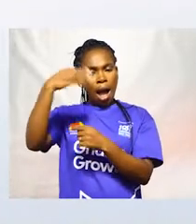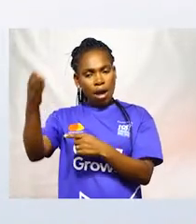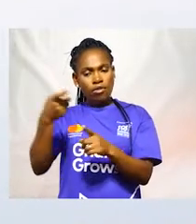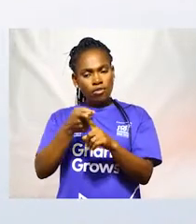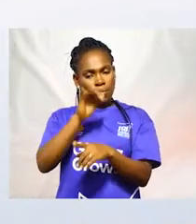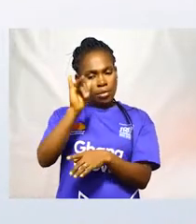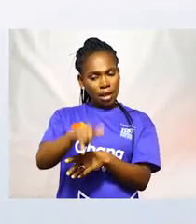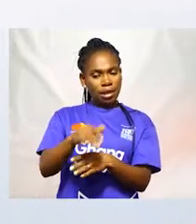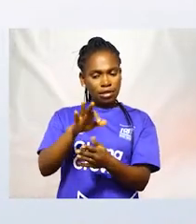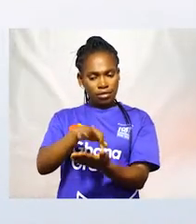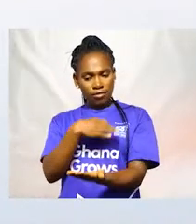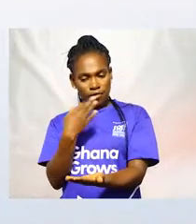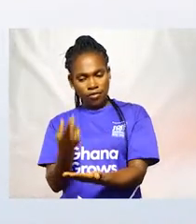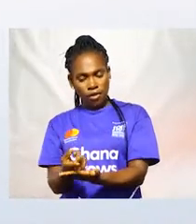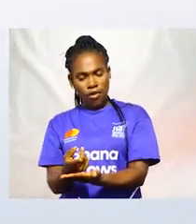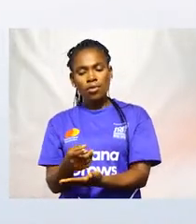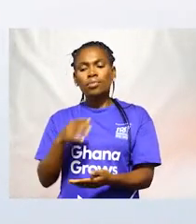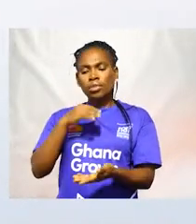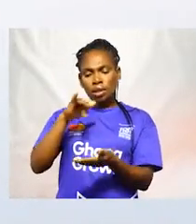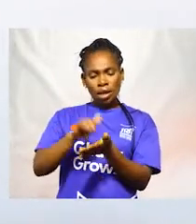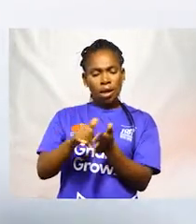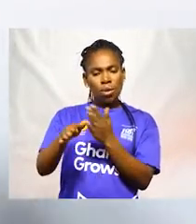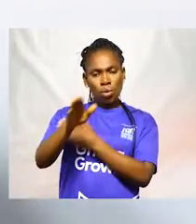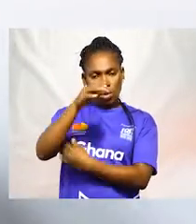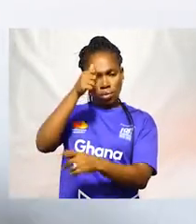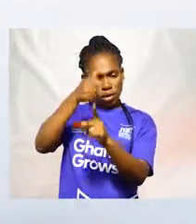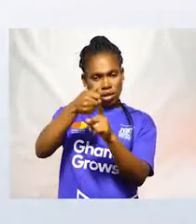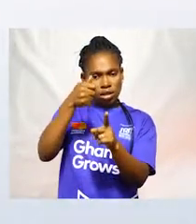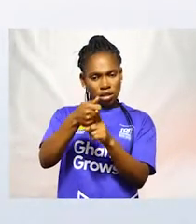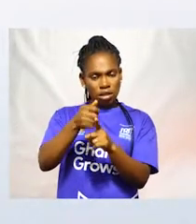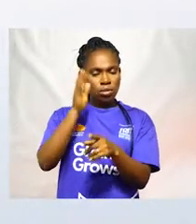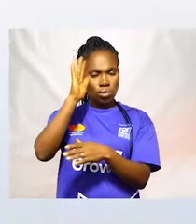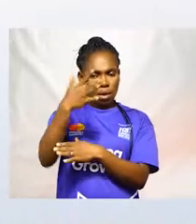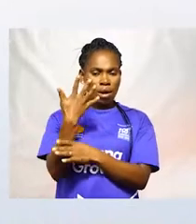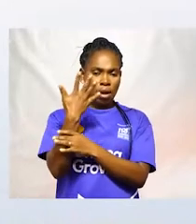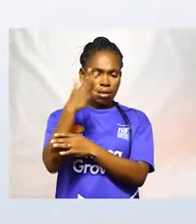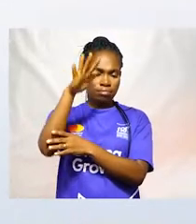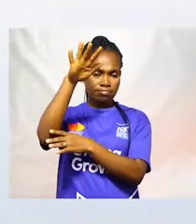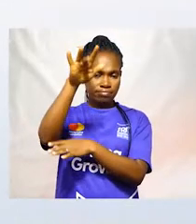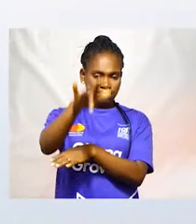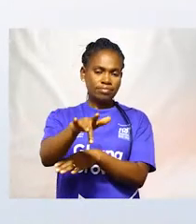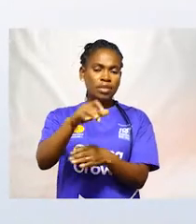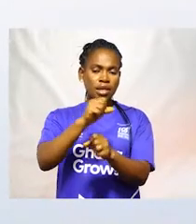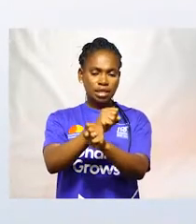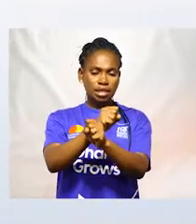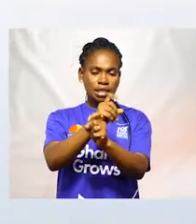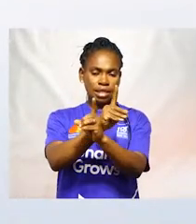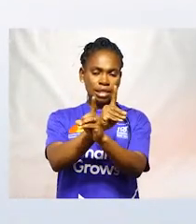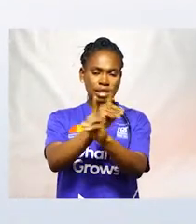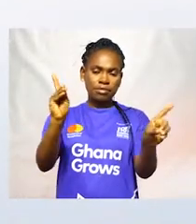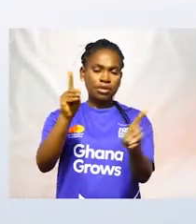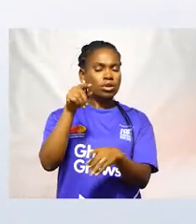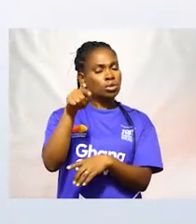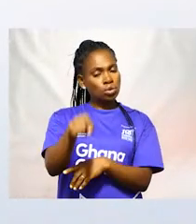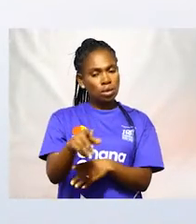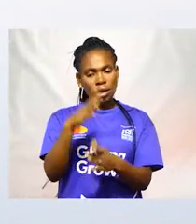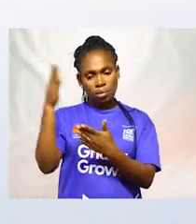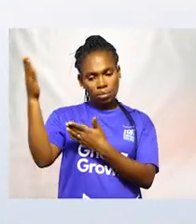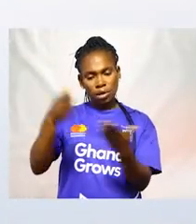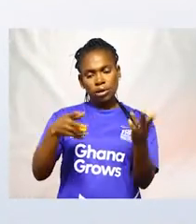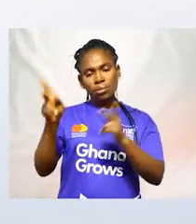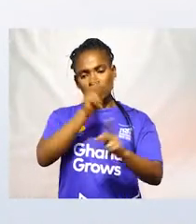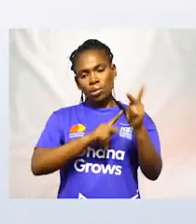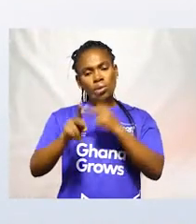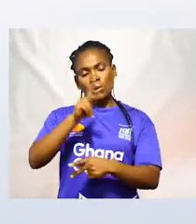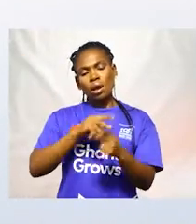I pray for you that God himself will stretch out his hand and deliver you and bring people around you